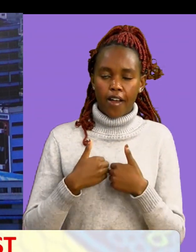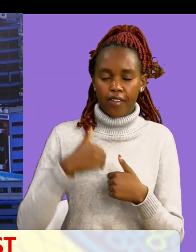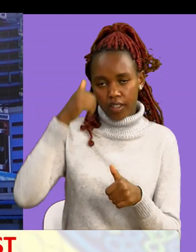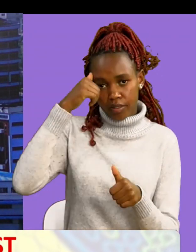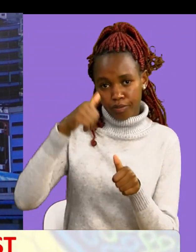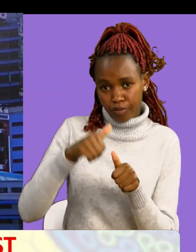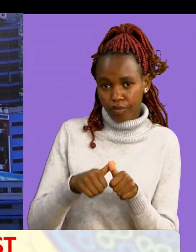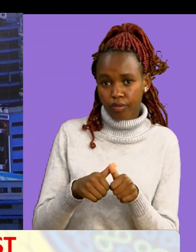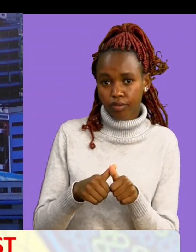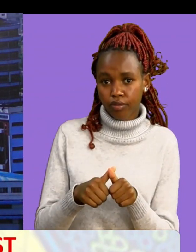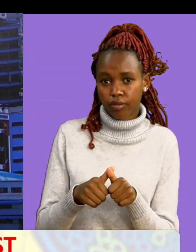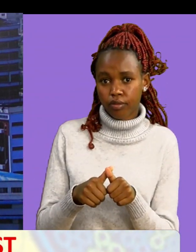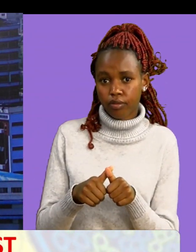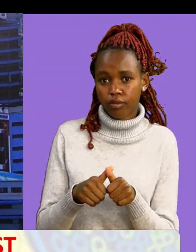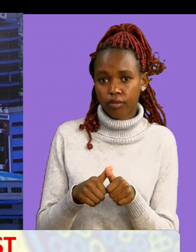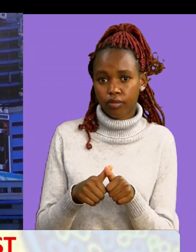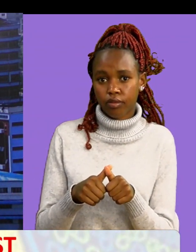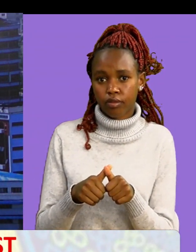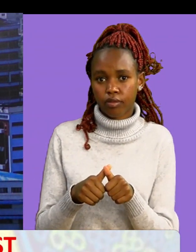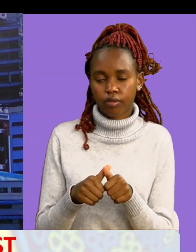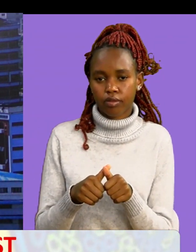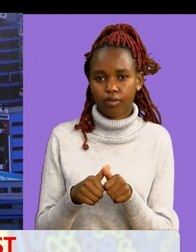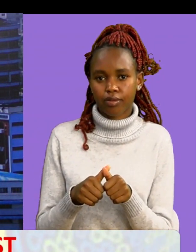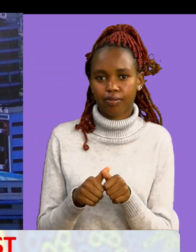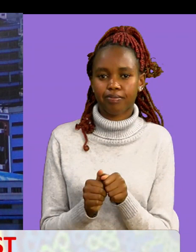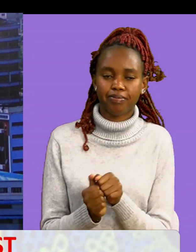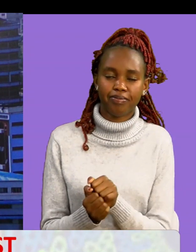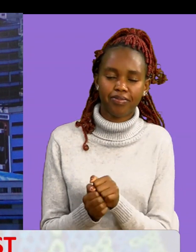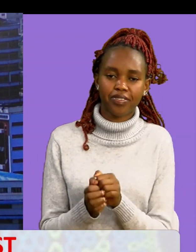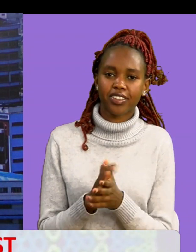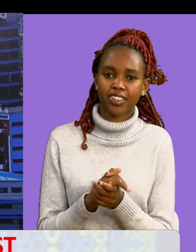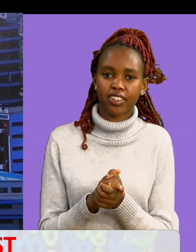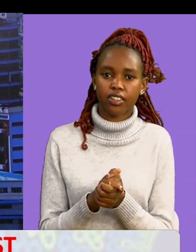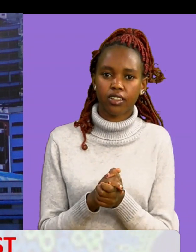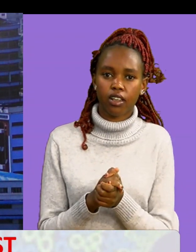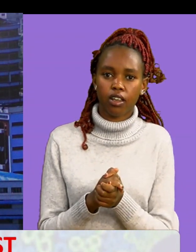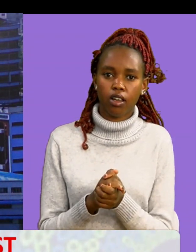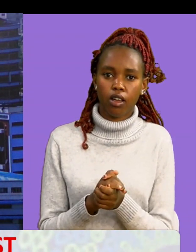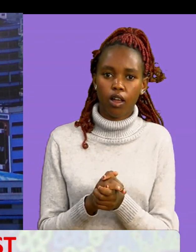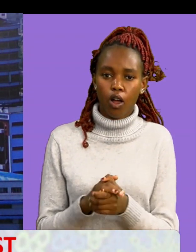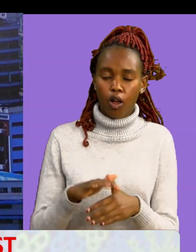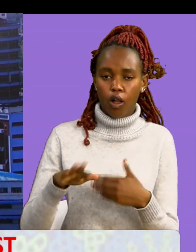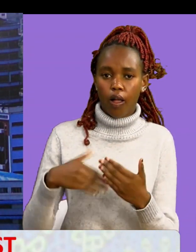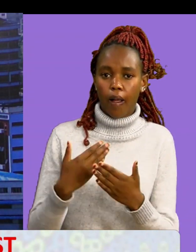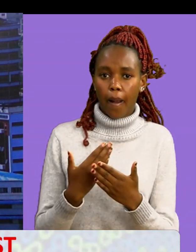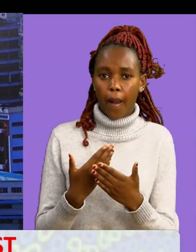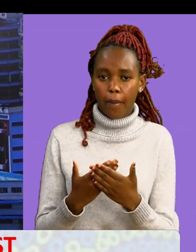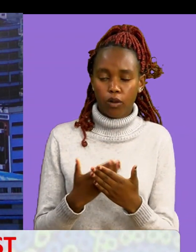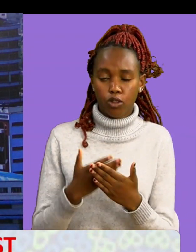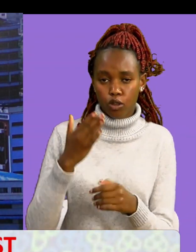of gender-based violence pale tukiambiwa daddy don't touch me there. Sawa, so it's all about sensitizing, creating awareness